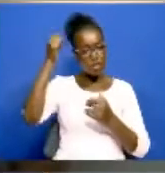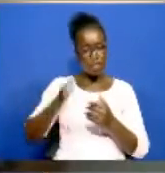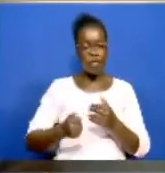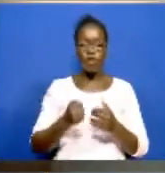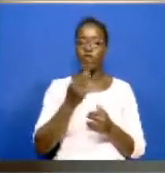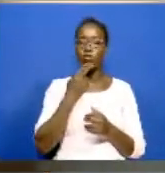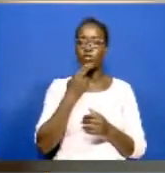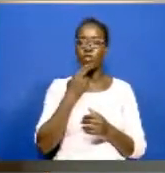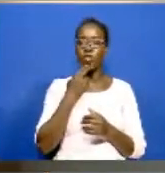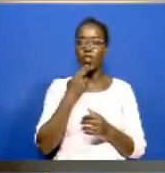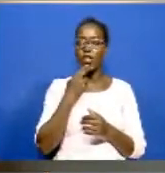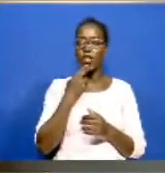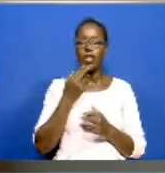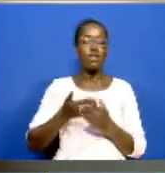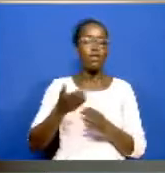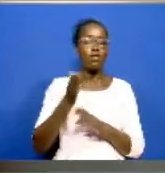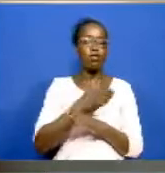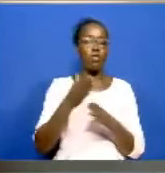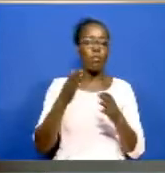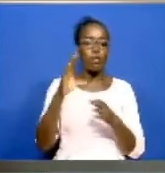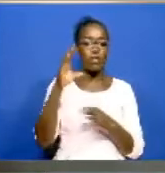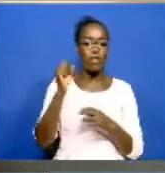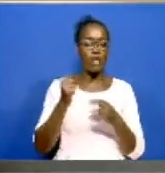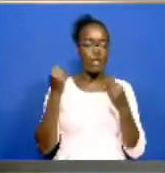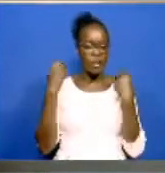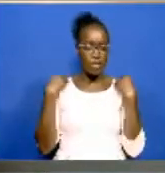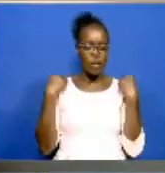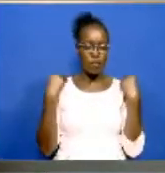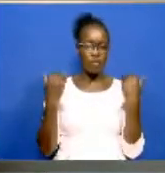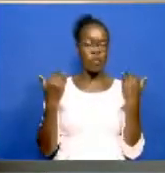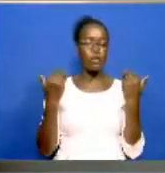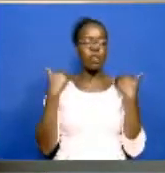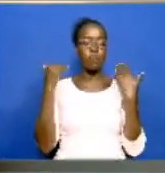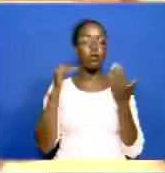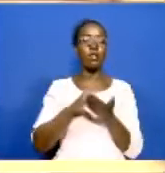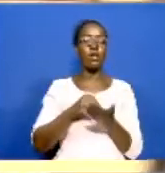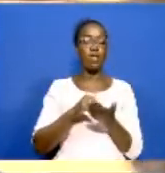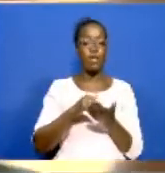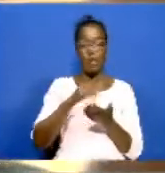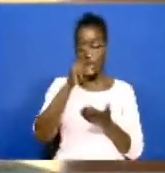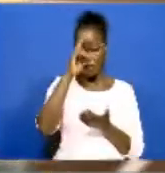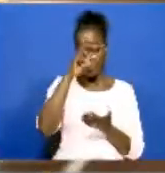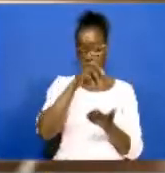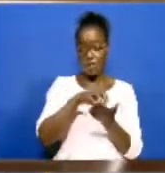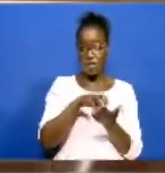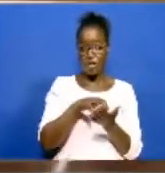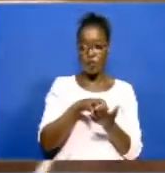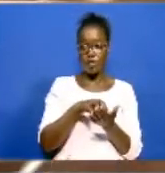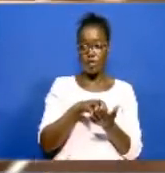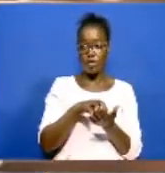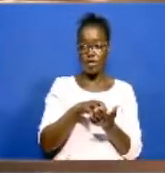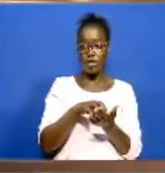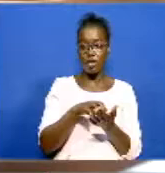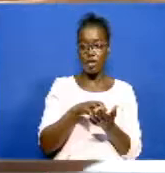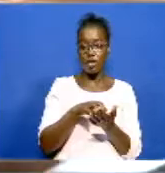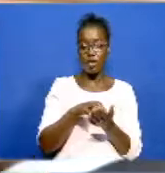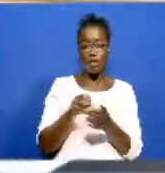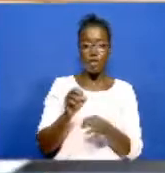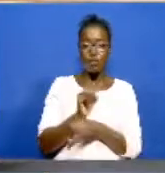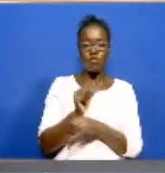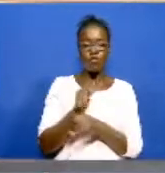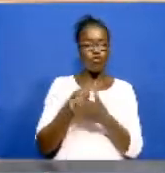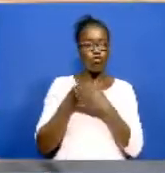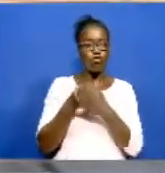Tuesday as the former sports CA spends the night at the Gigiri police station. Rashid Echesa is said to have used force